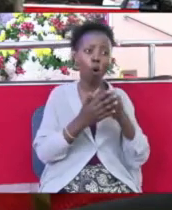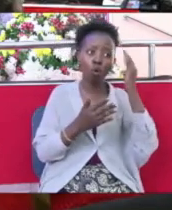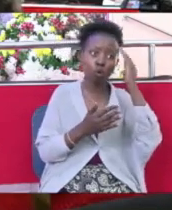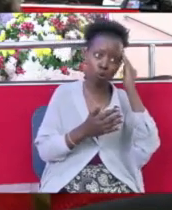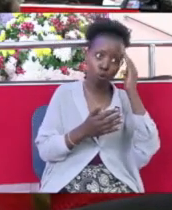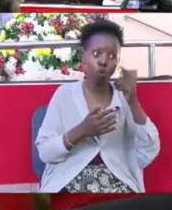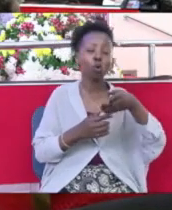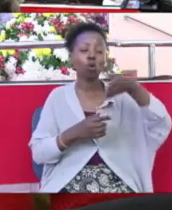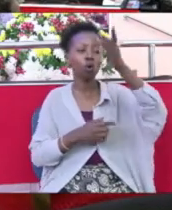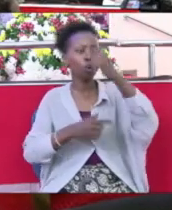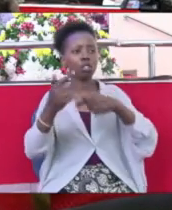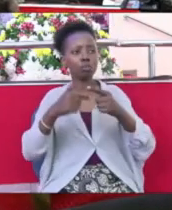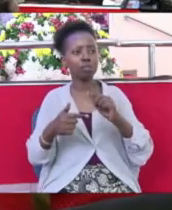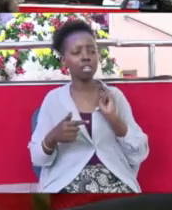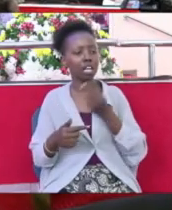far.